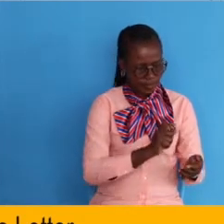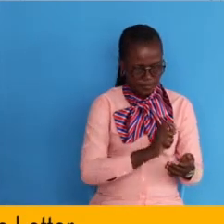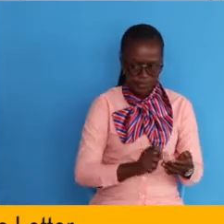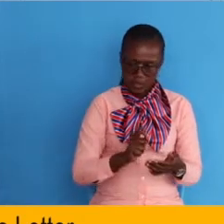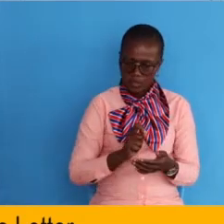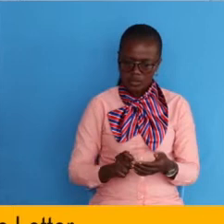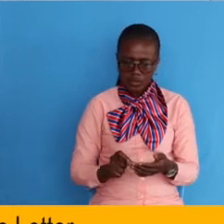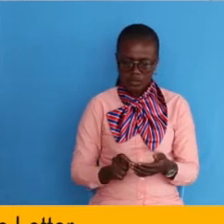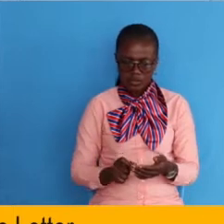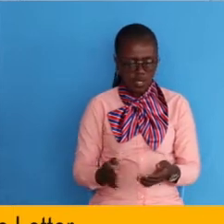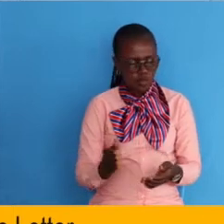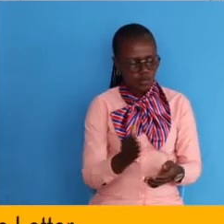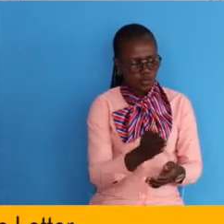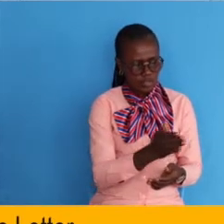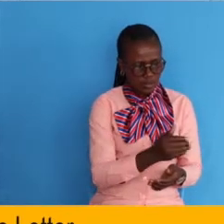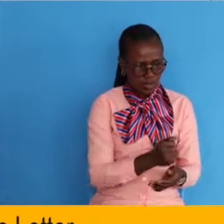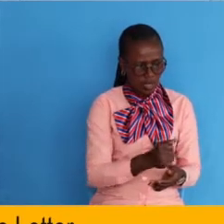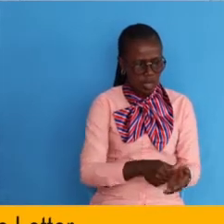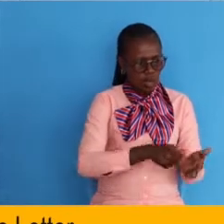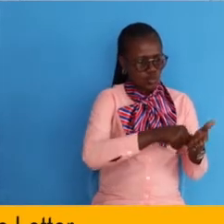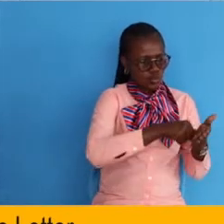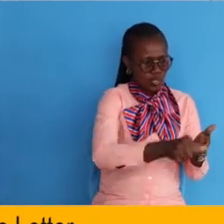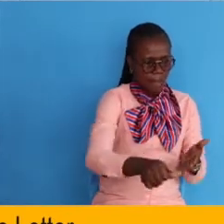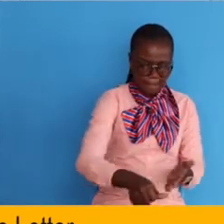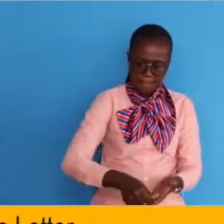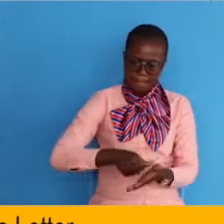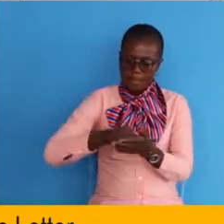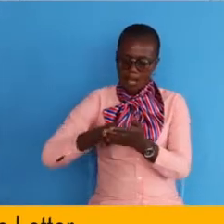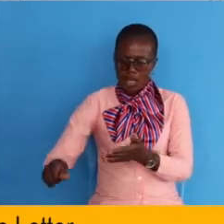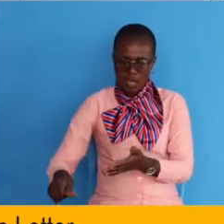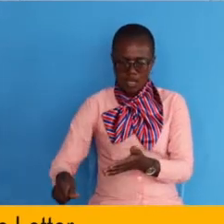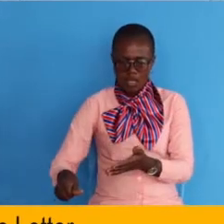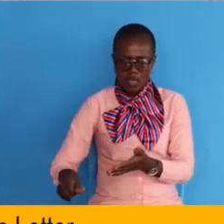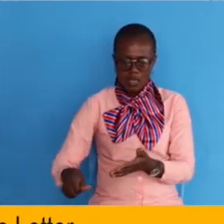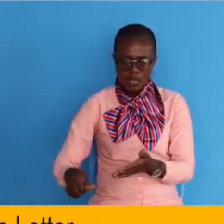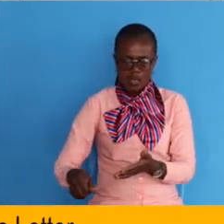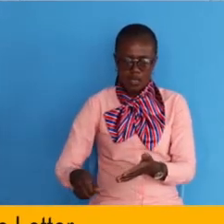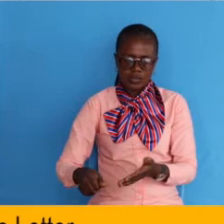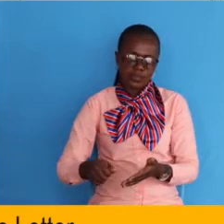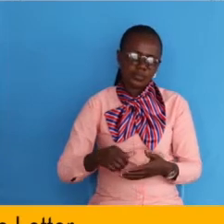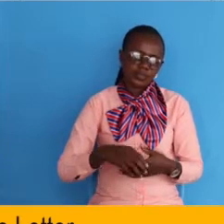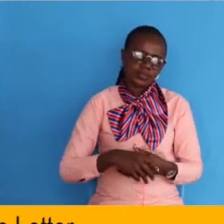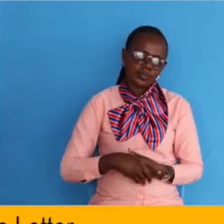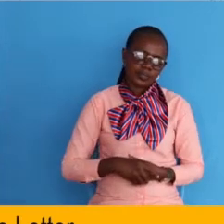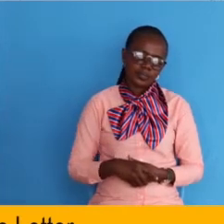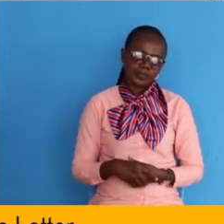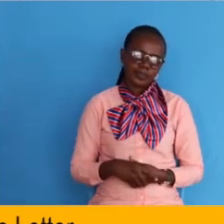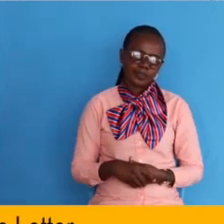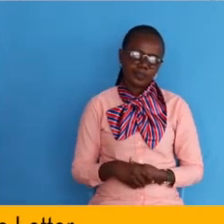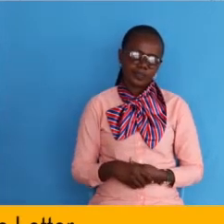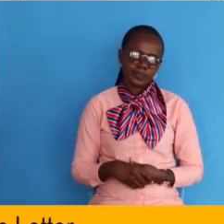letter as you want to make a payment of a certain item or certain items that you have